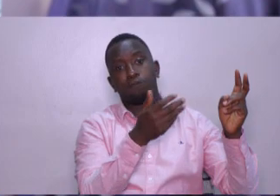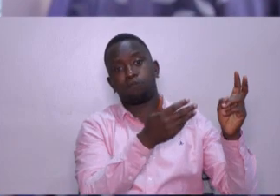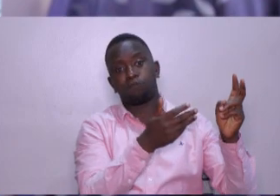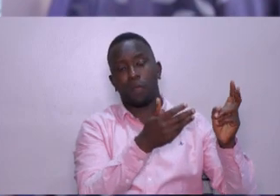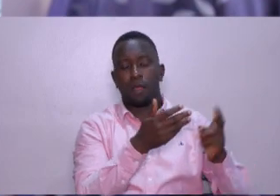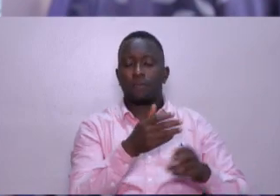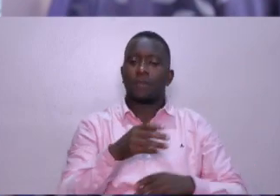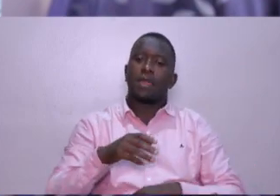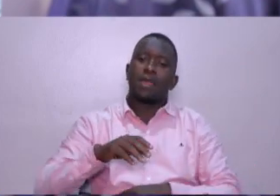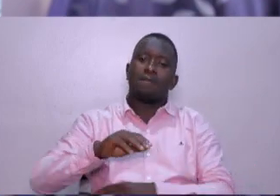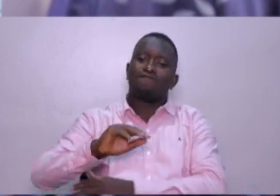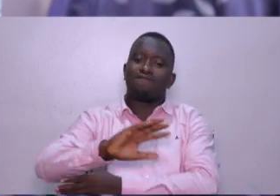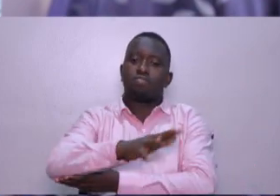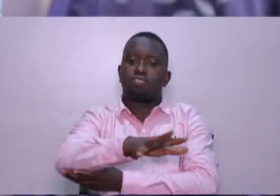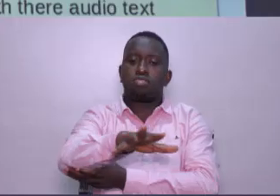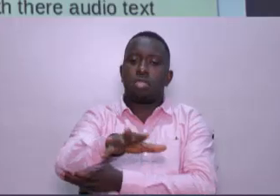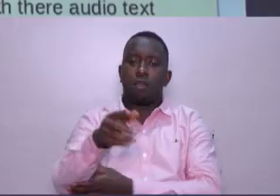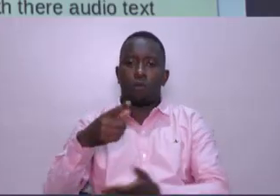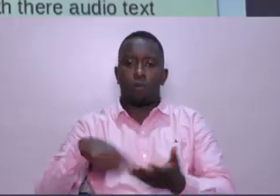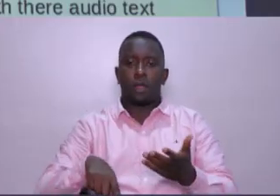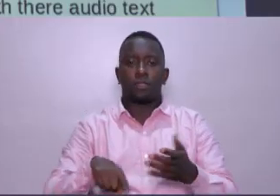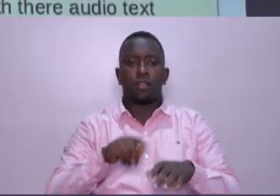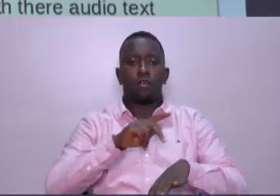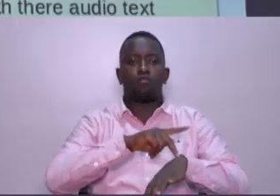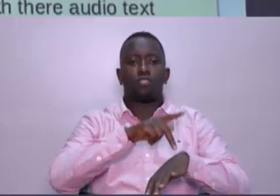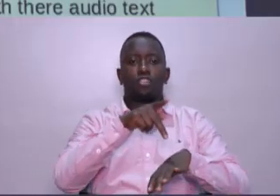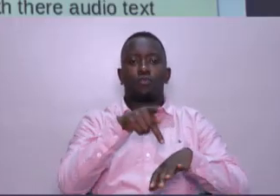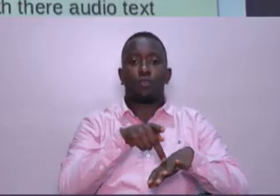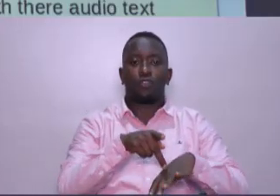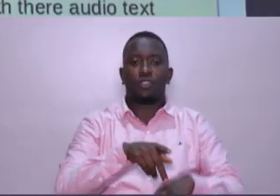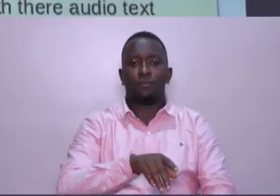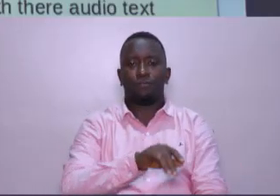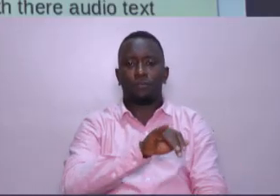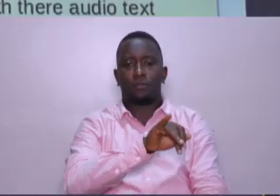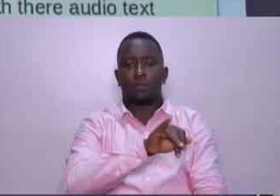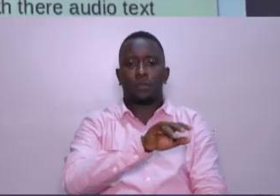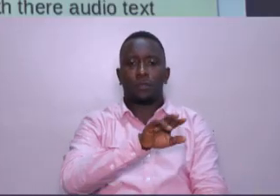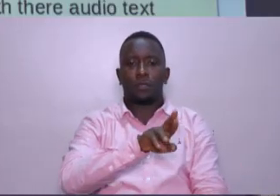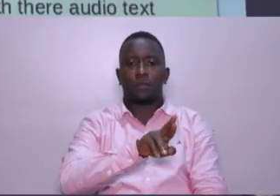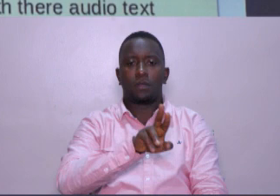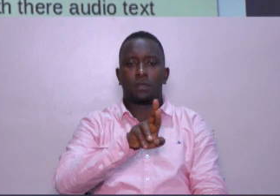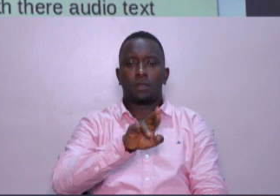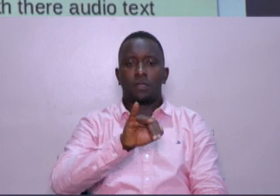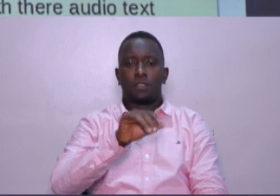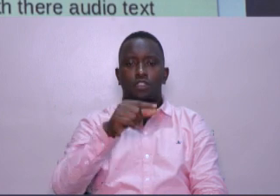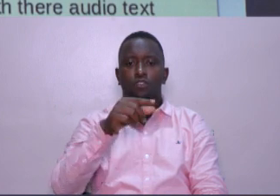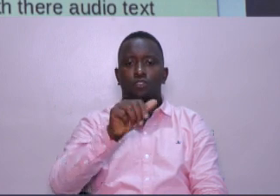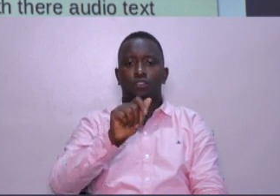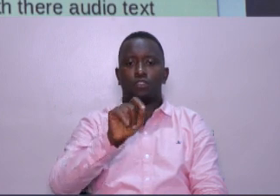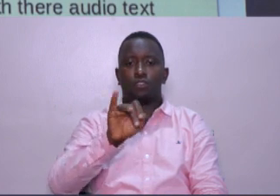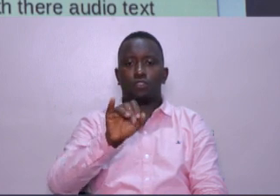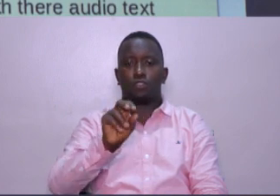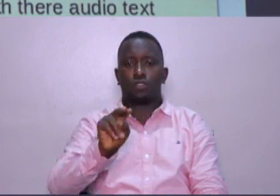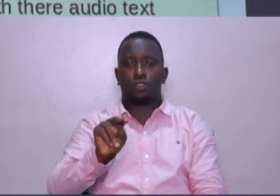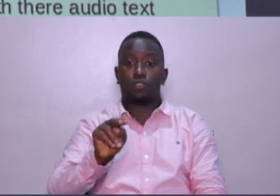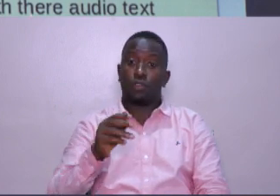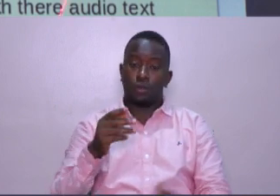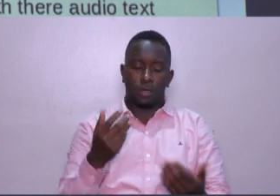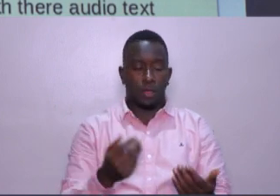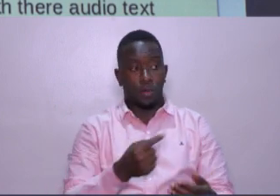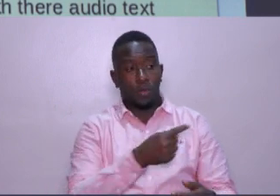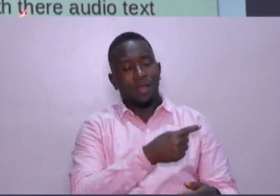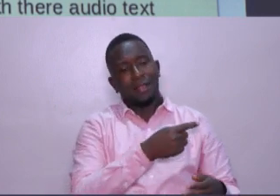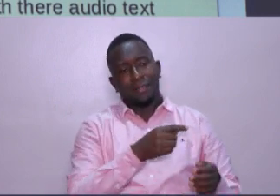irrigation principles is best described, or you can define it by that. So this